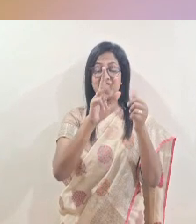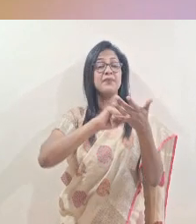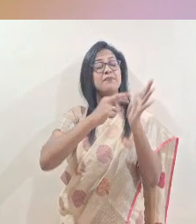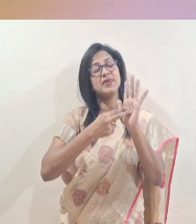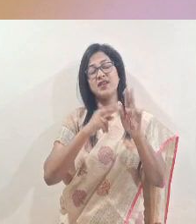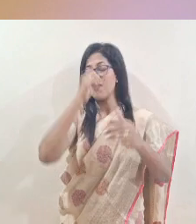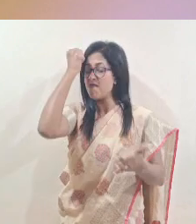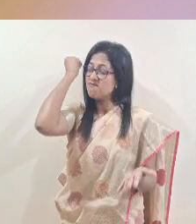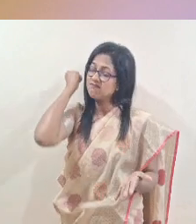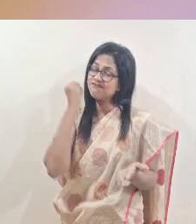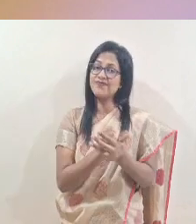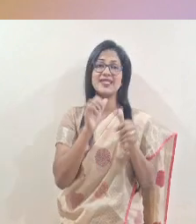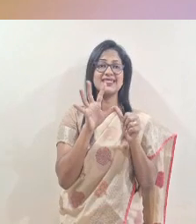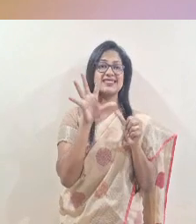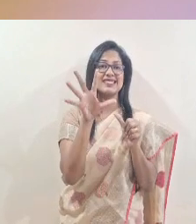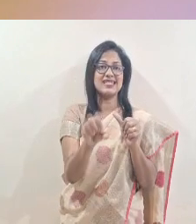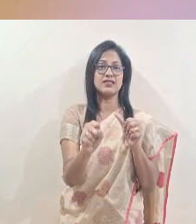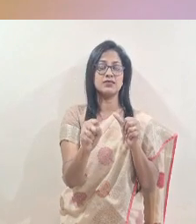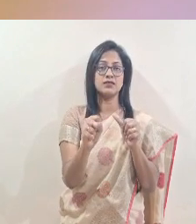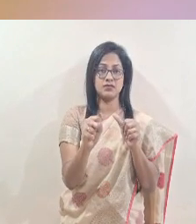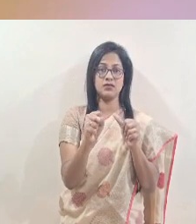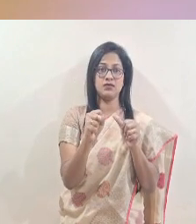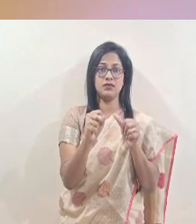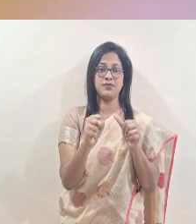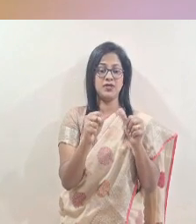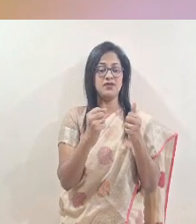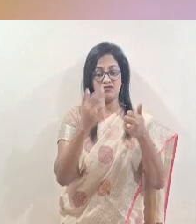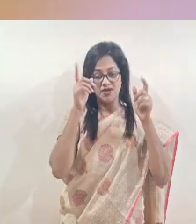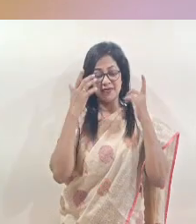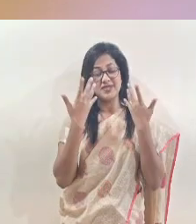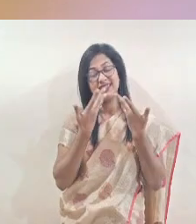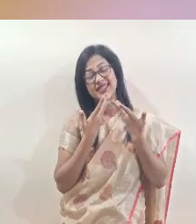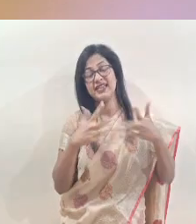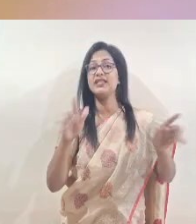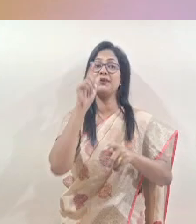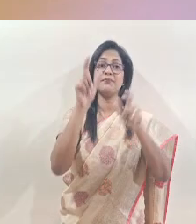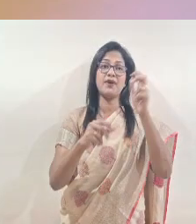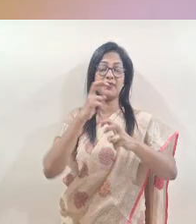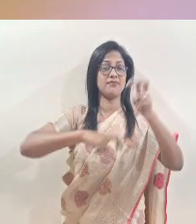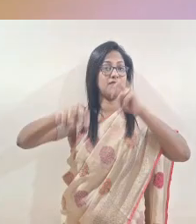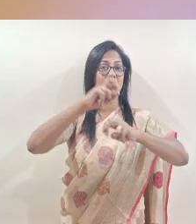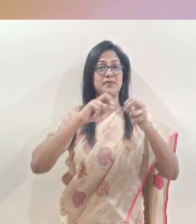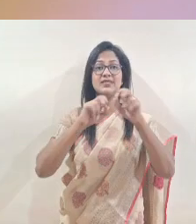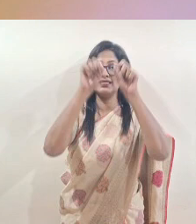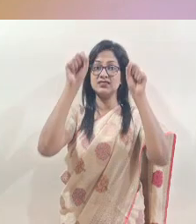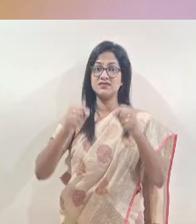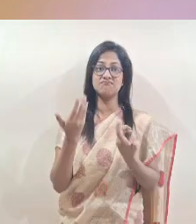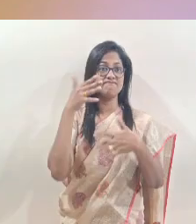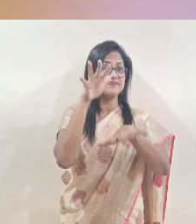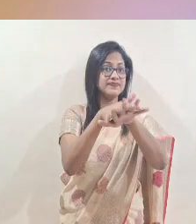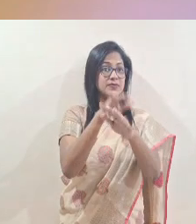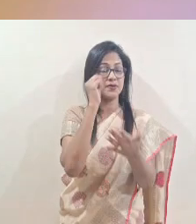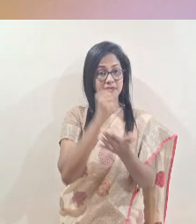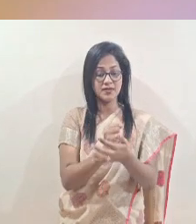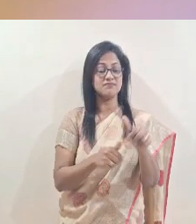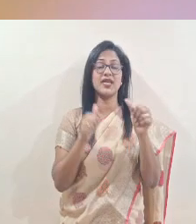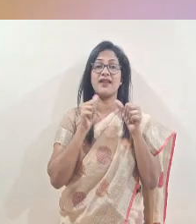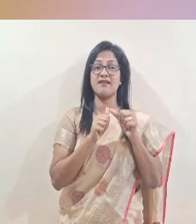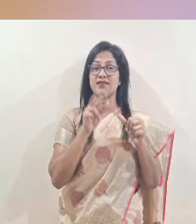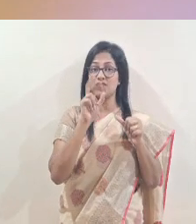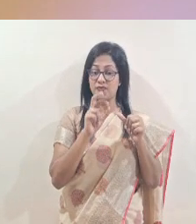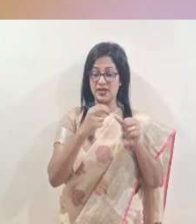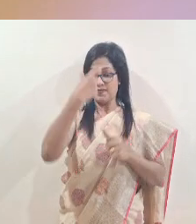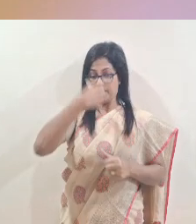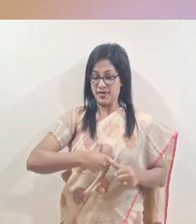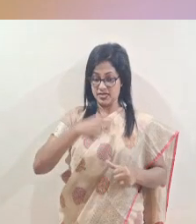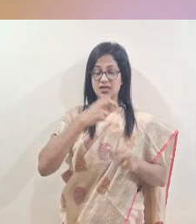mandates that accessibility be an integral part of any public mobility system. And Article 20, which talks about personal